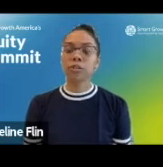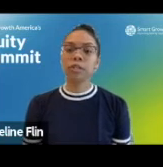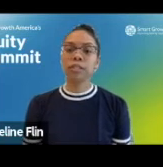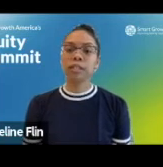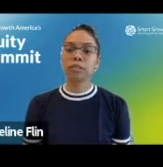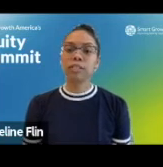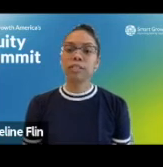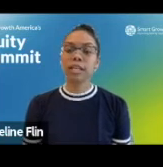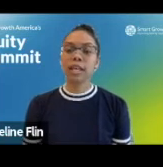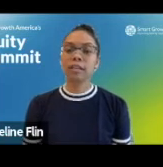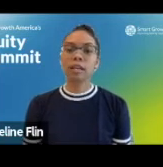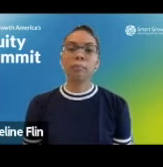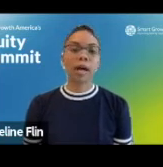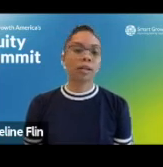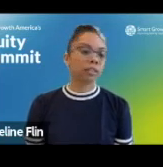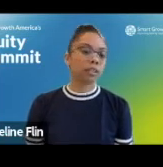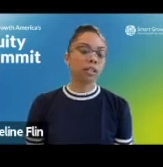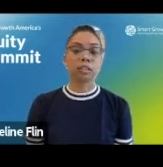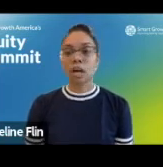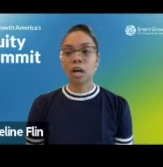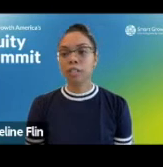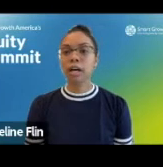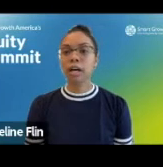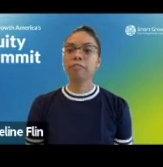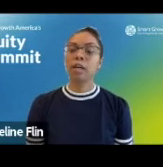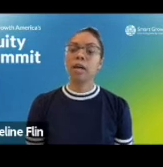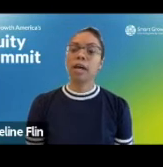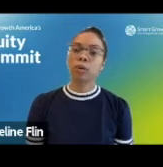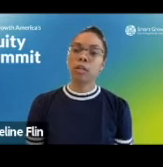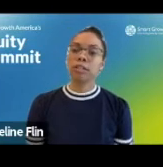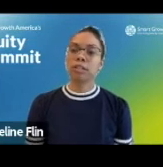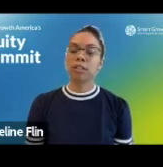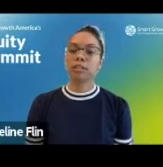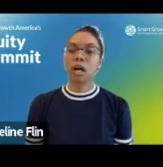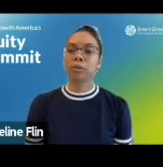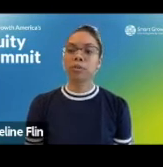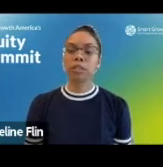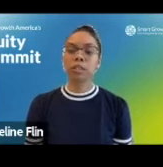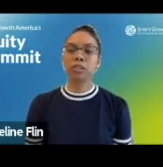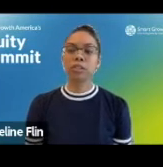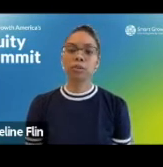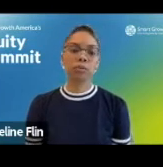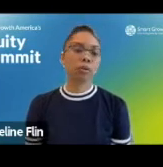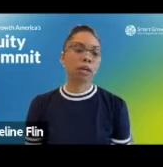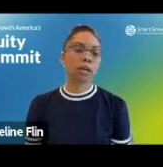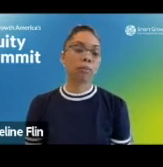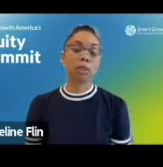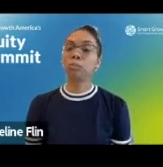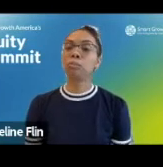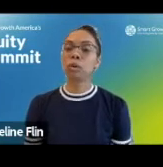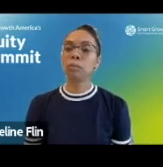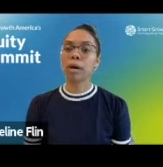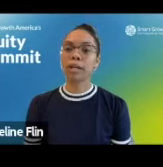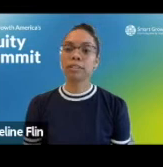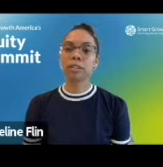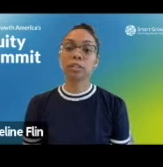college student at San Jose State, balancing his college life as well as this opportunity to learn